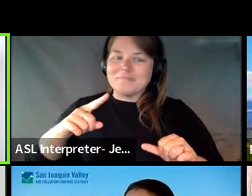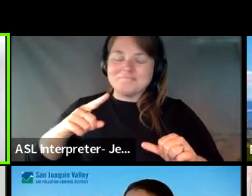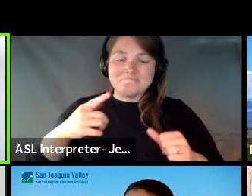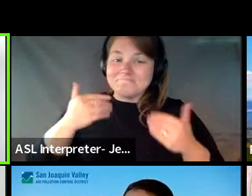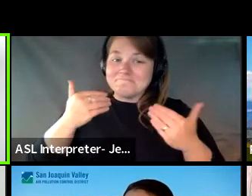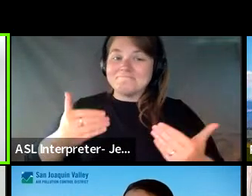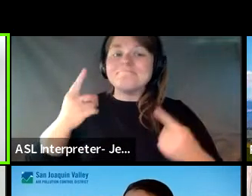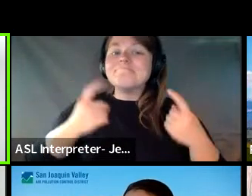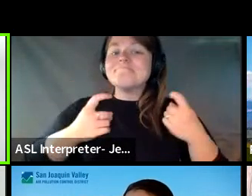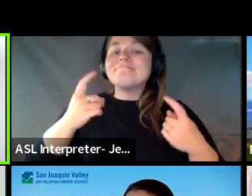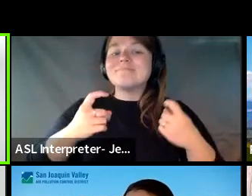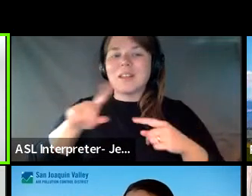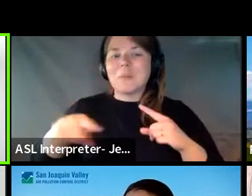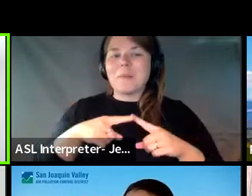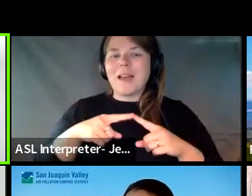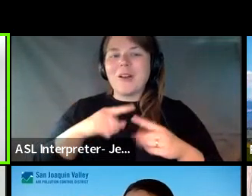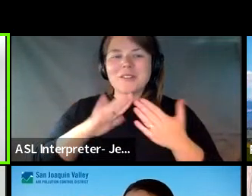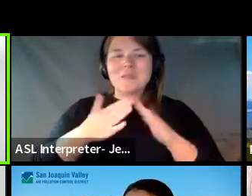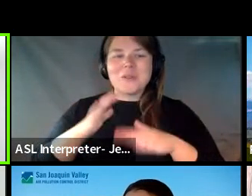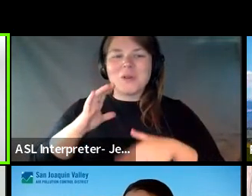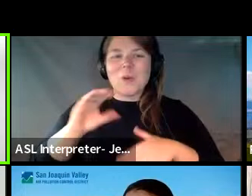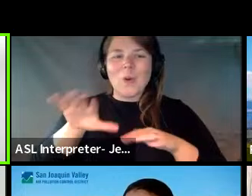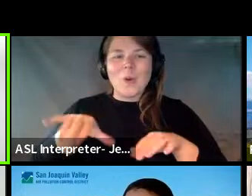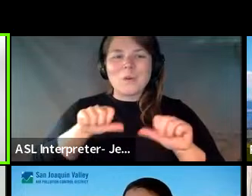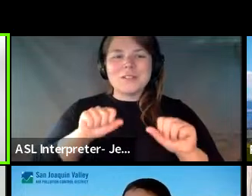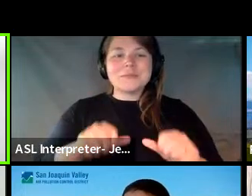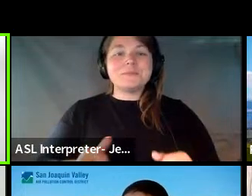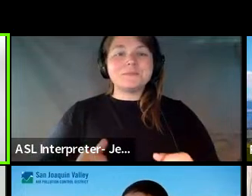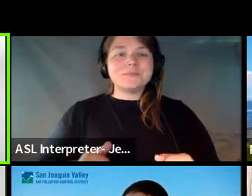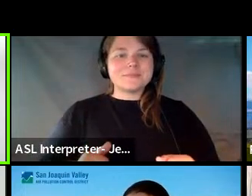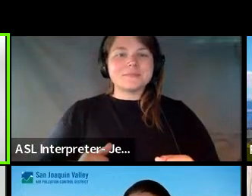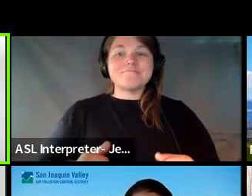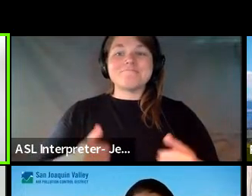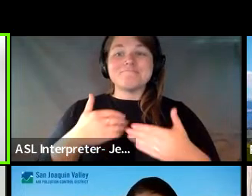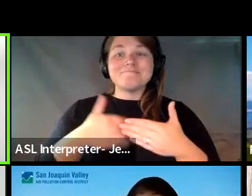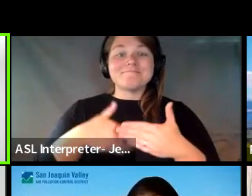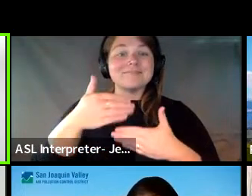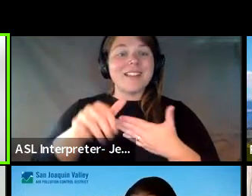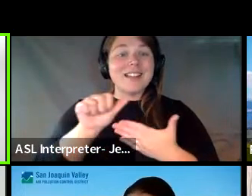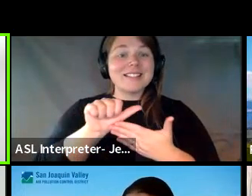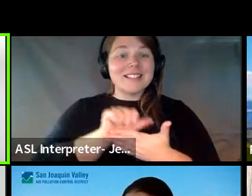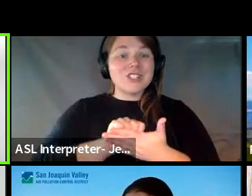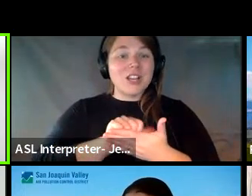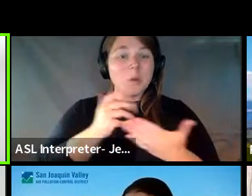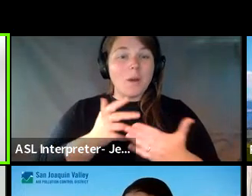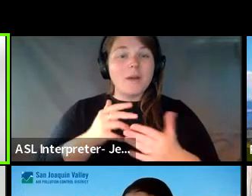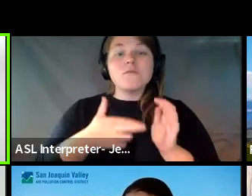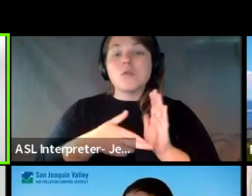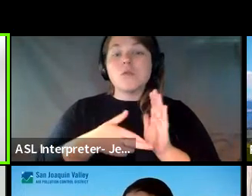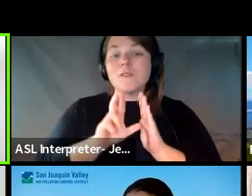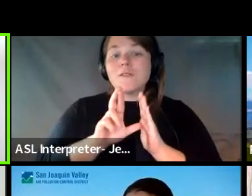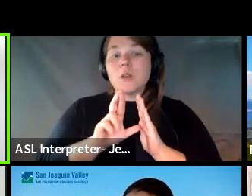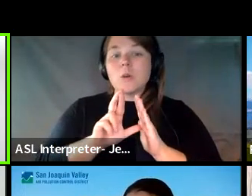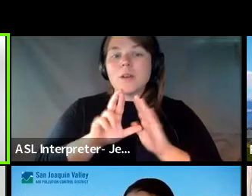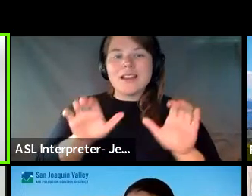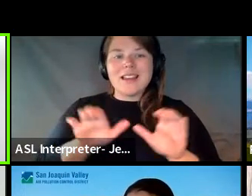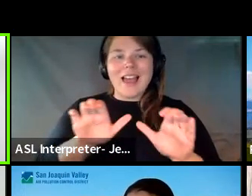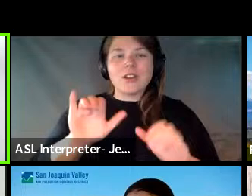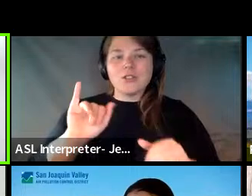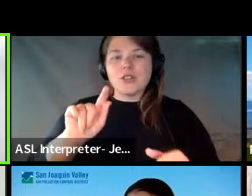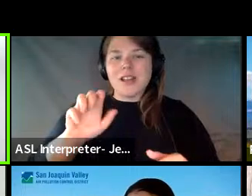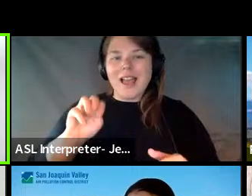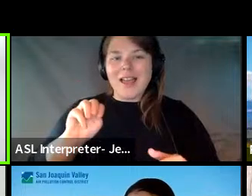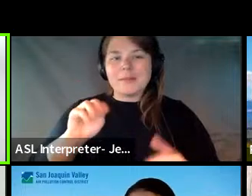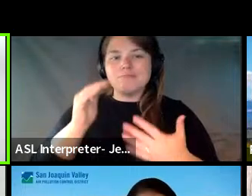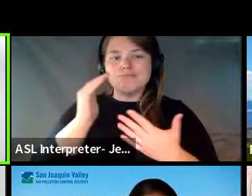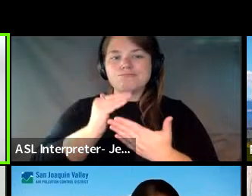questions. All right, I think our next agenda item is reviewing the action items tracker. And Rocio will take you